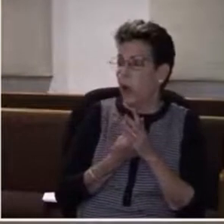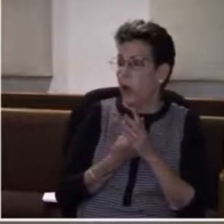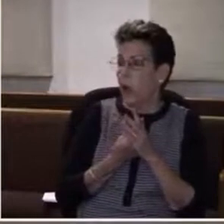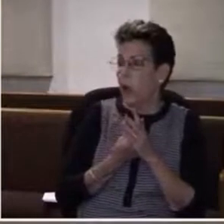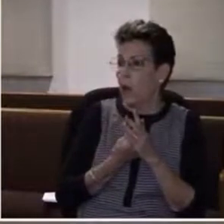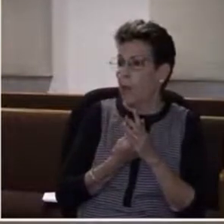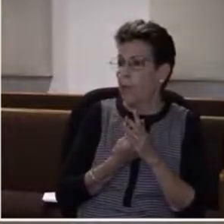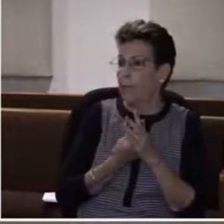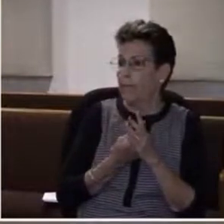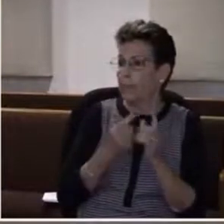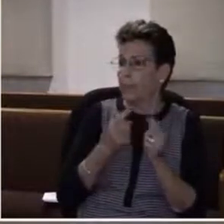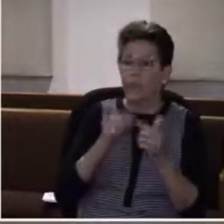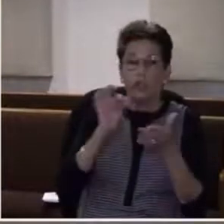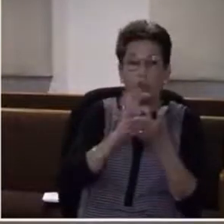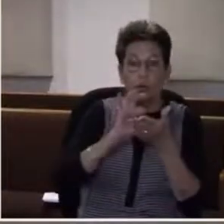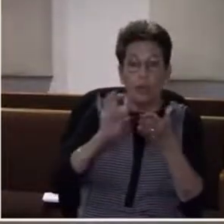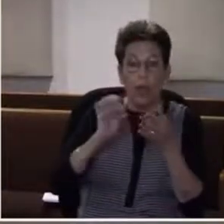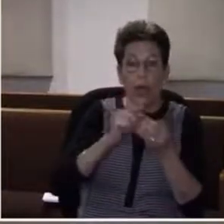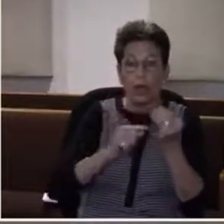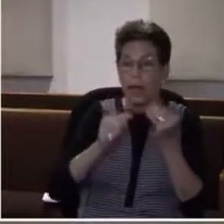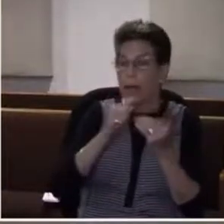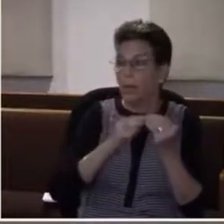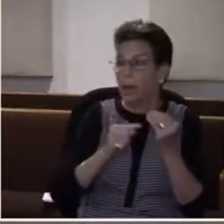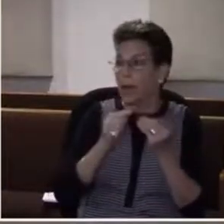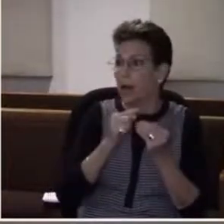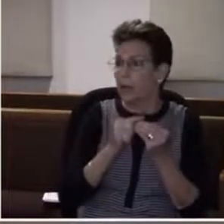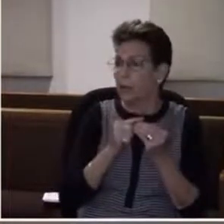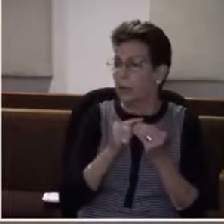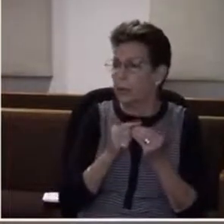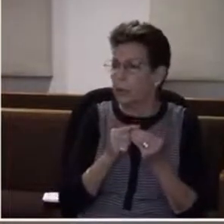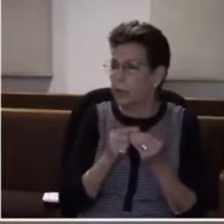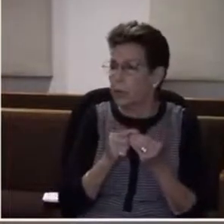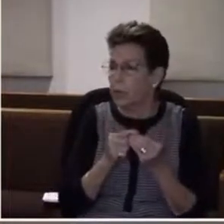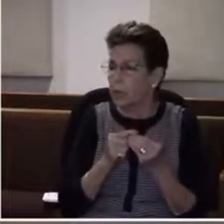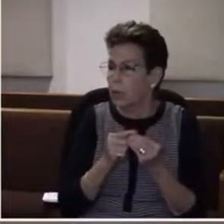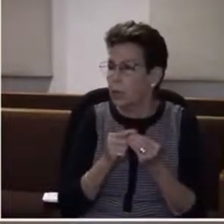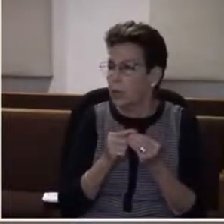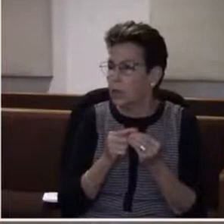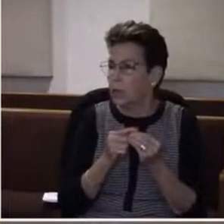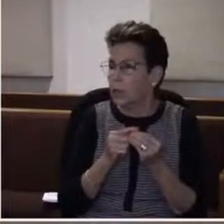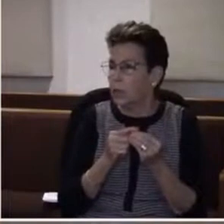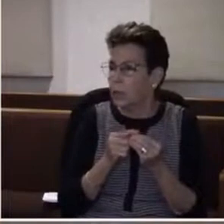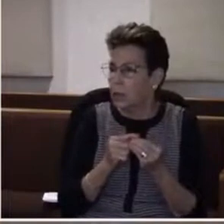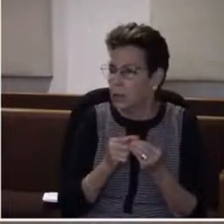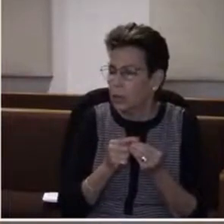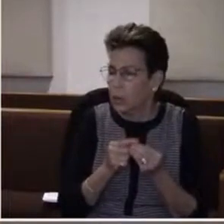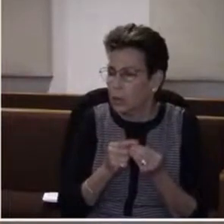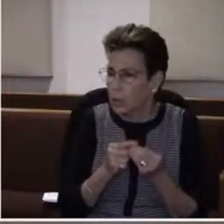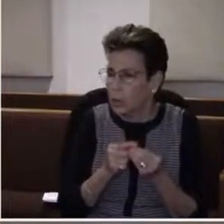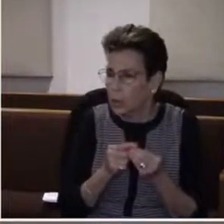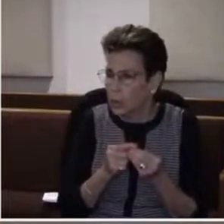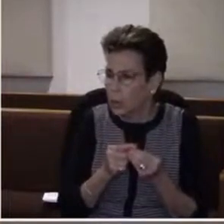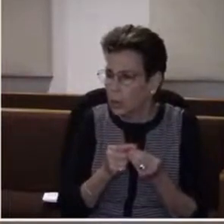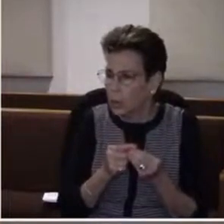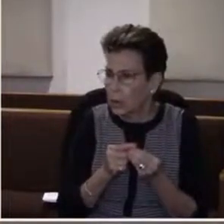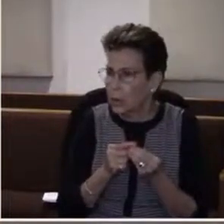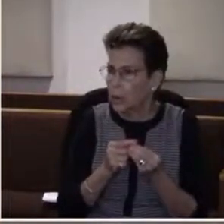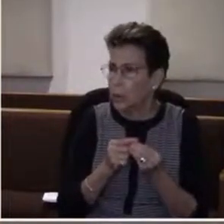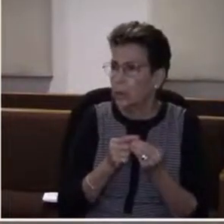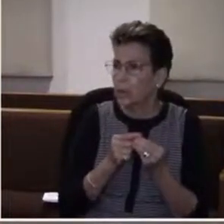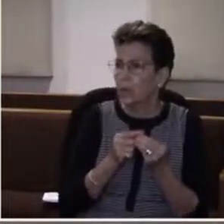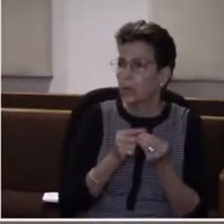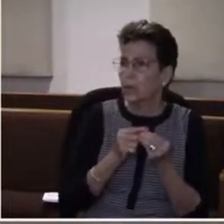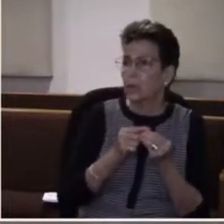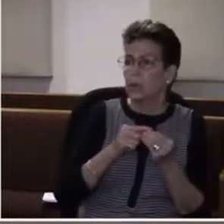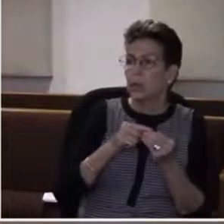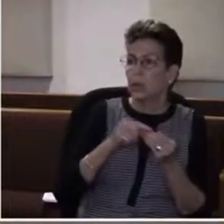and what should I more say? For the time would fail me to tell of Gideon, of Barak, of Samson, of Jephthah, of David, of Samuel, of